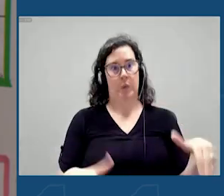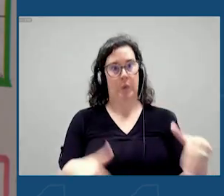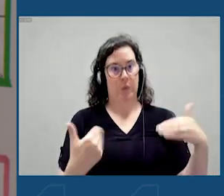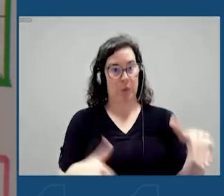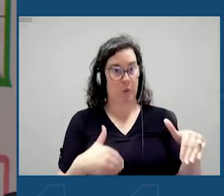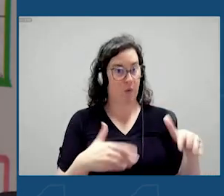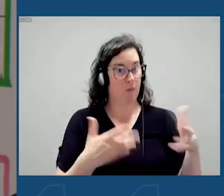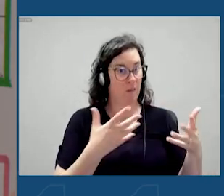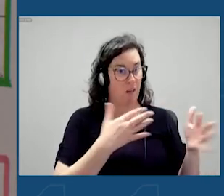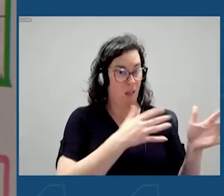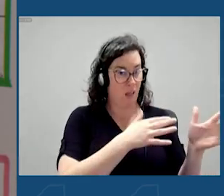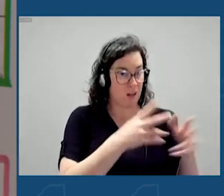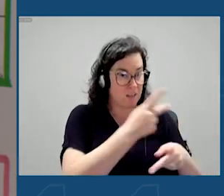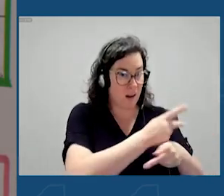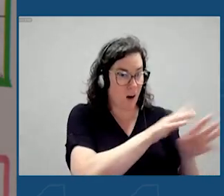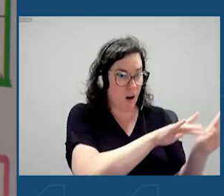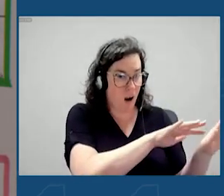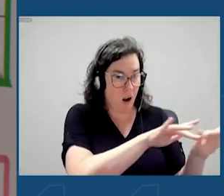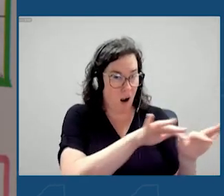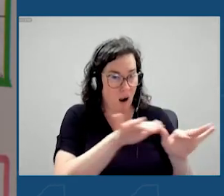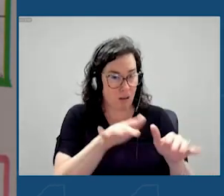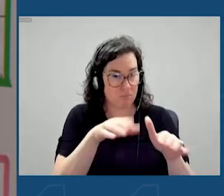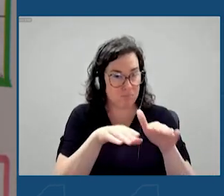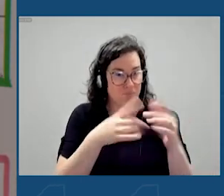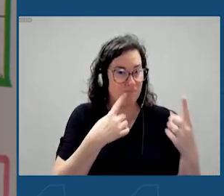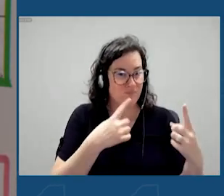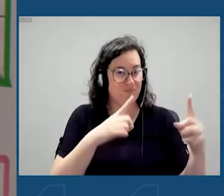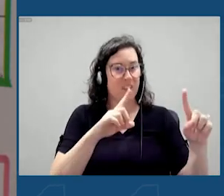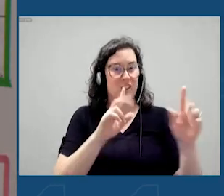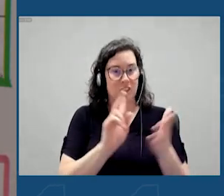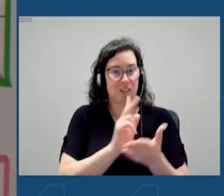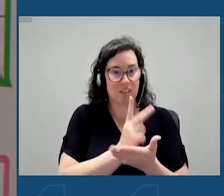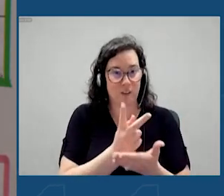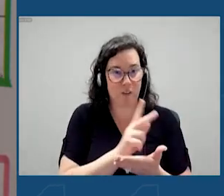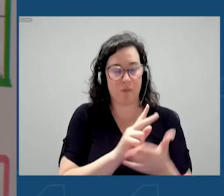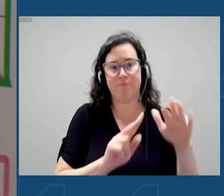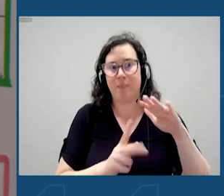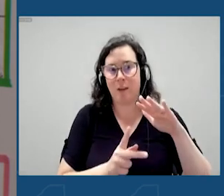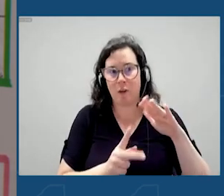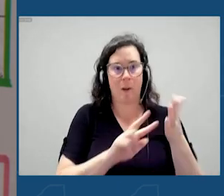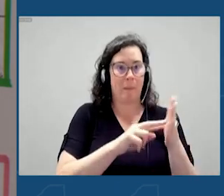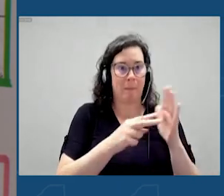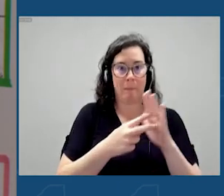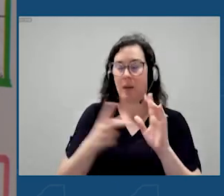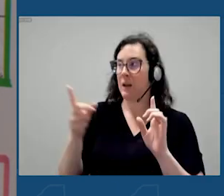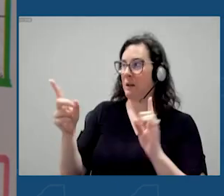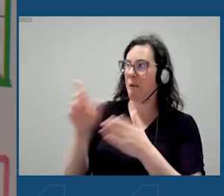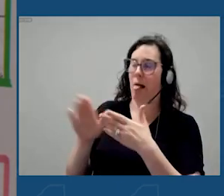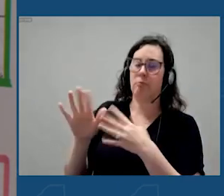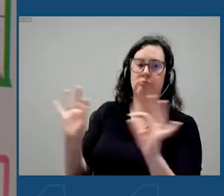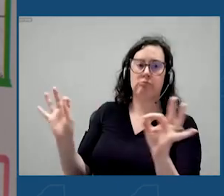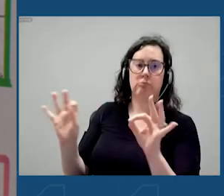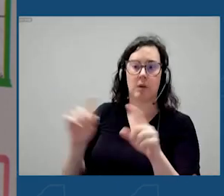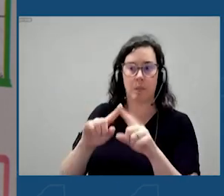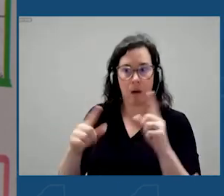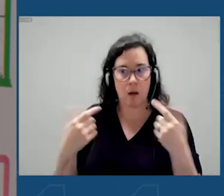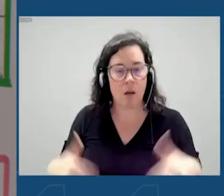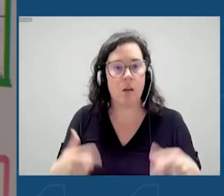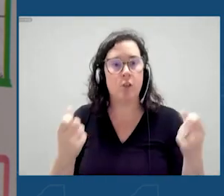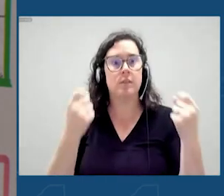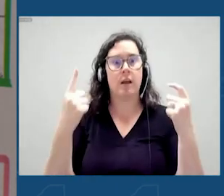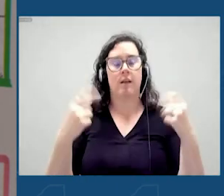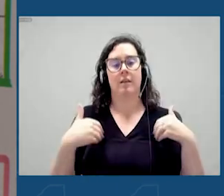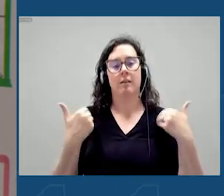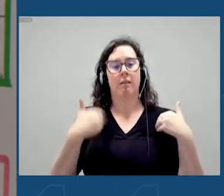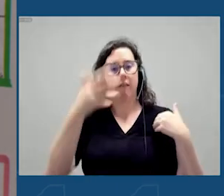easy when you think about that. But the sad truth is because of these expenses, we are losing a lot of young families who really want